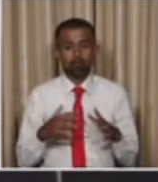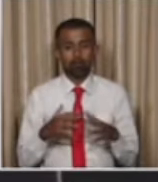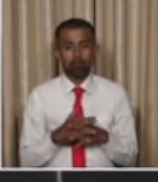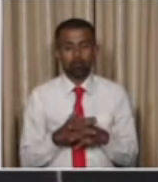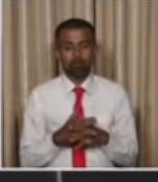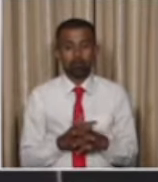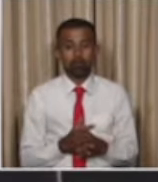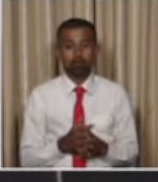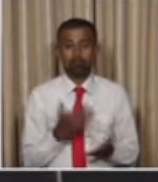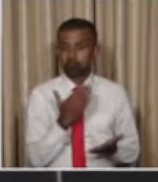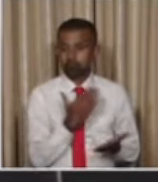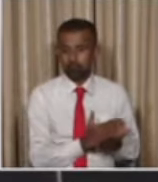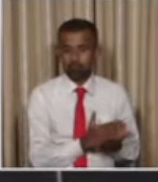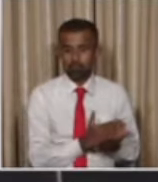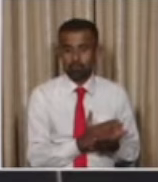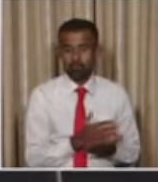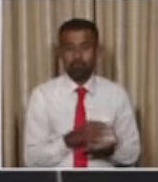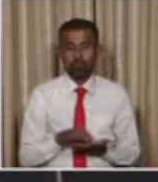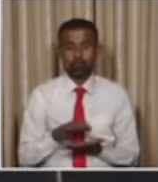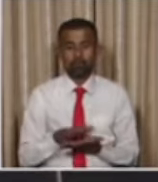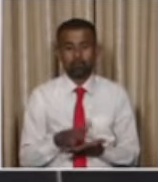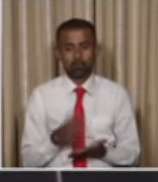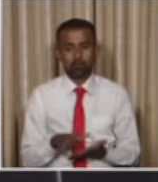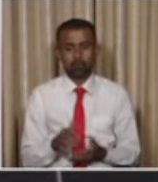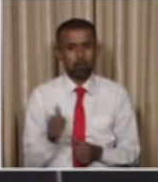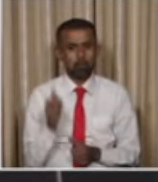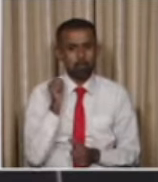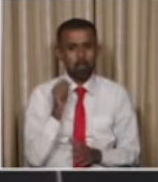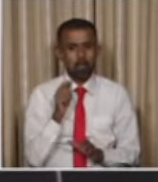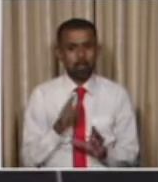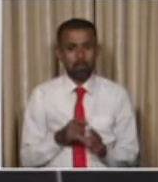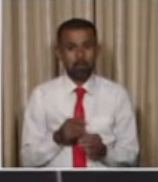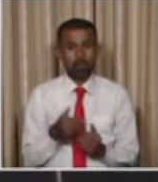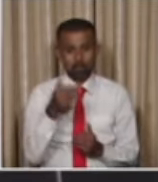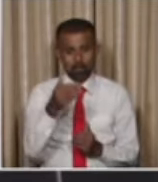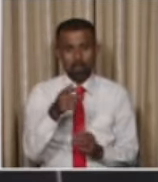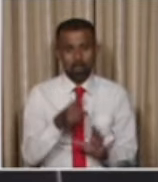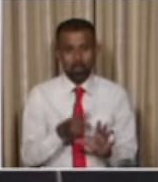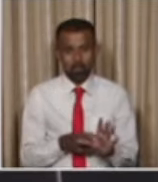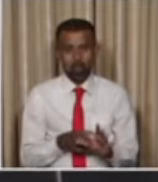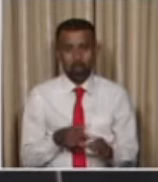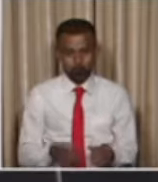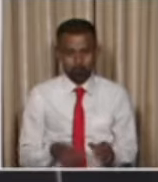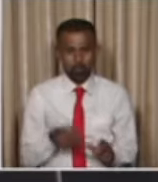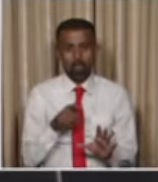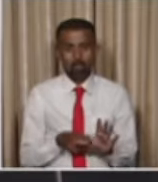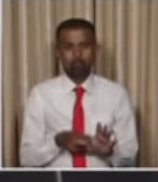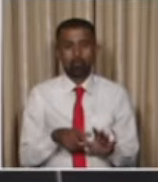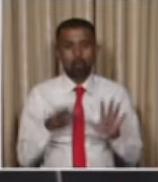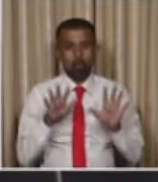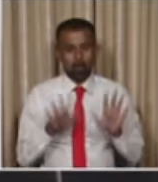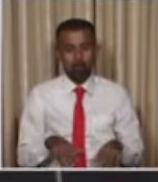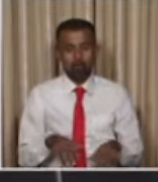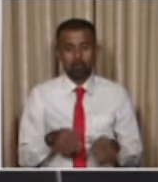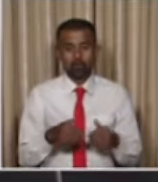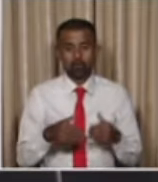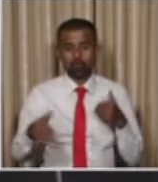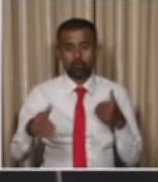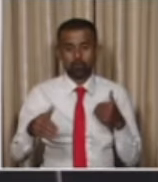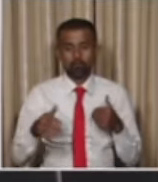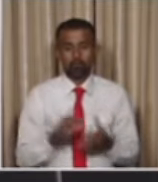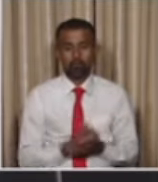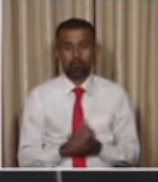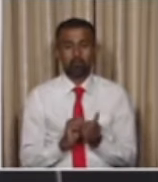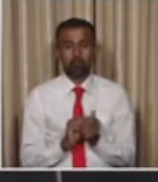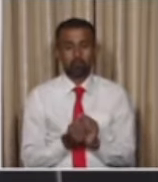up to the end of next year, or rather, yes, until the end of this year. But we are also proposing an amendment to extend it